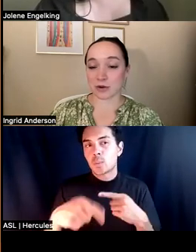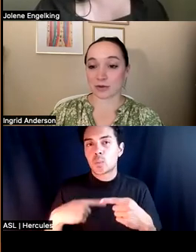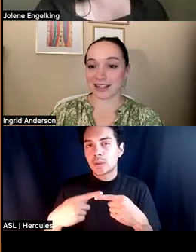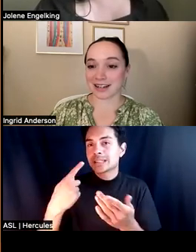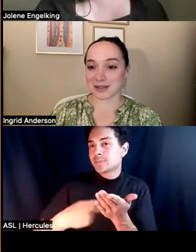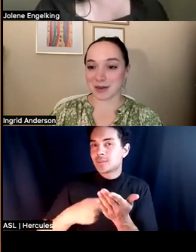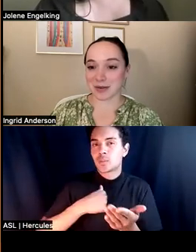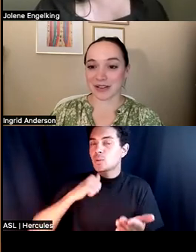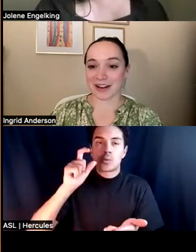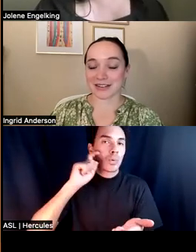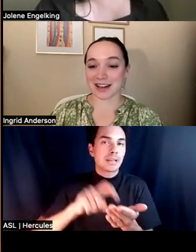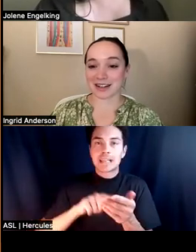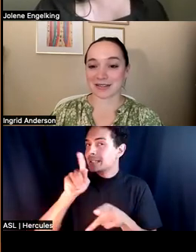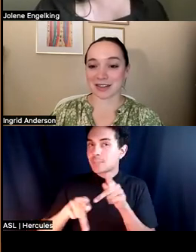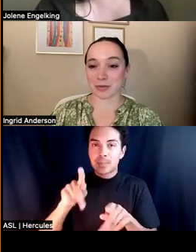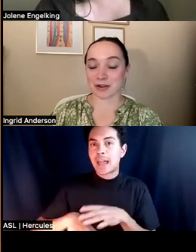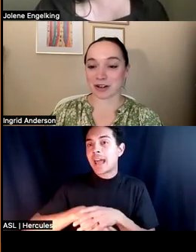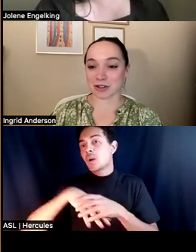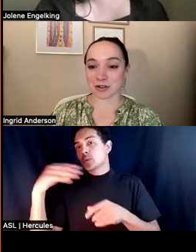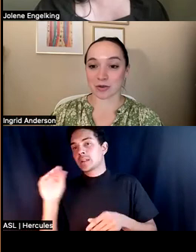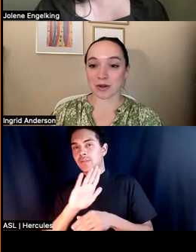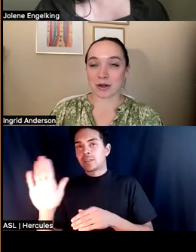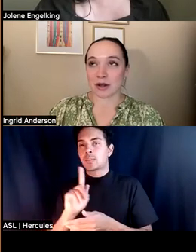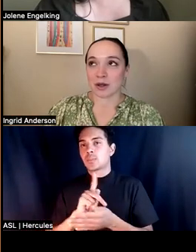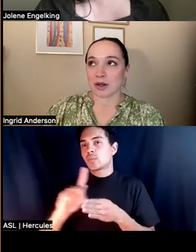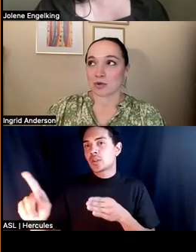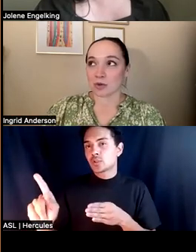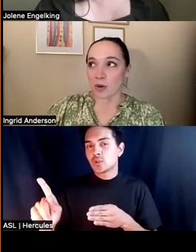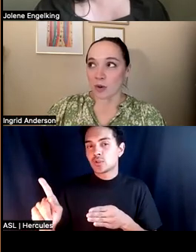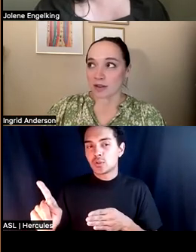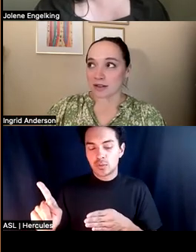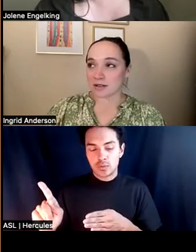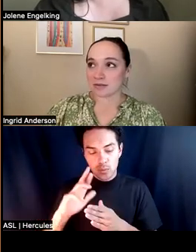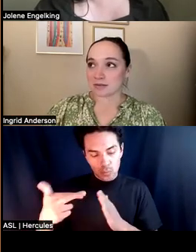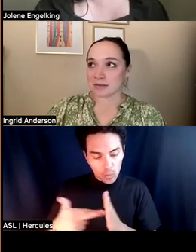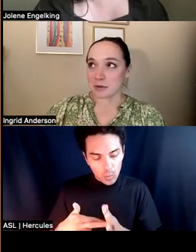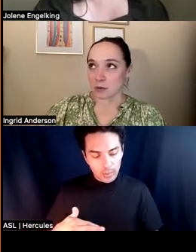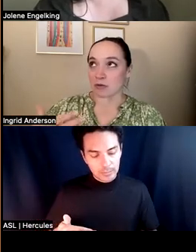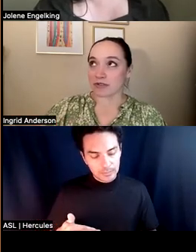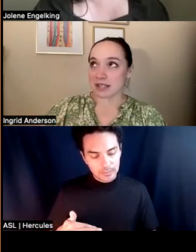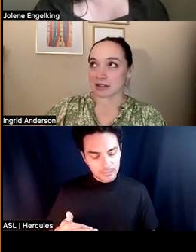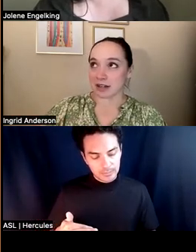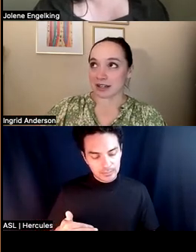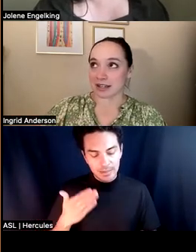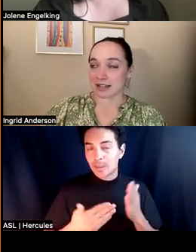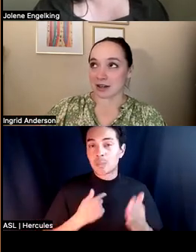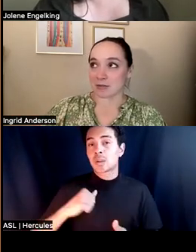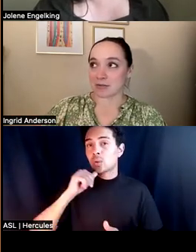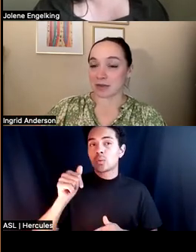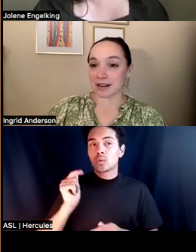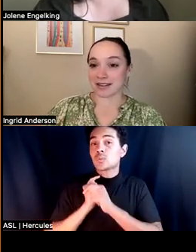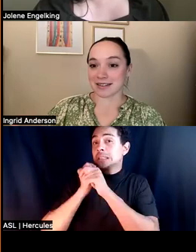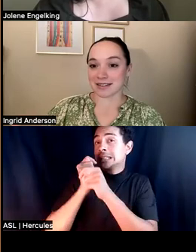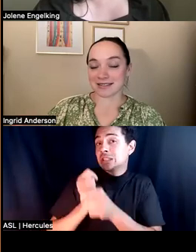sometimes we don't recognize people outside of their professional role, maybe we don't physically recognize